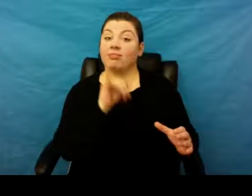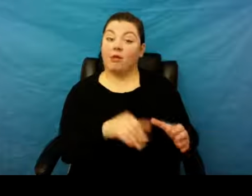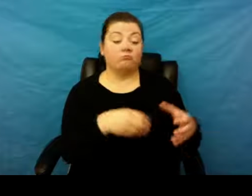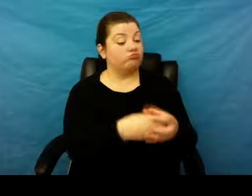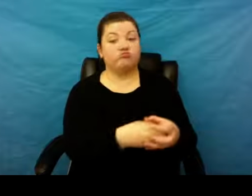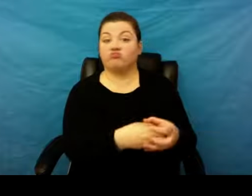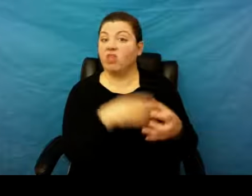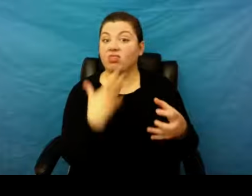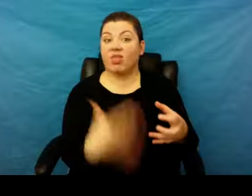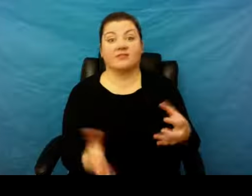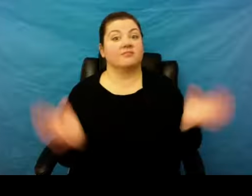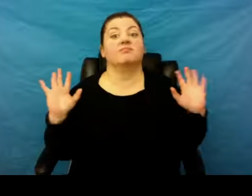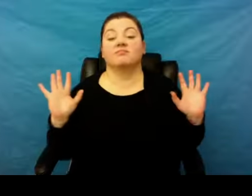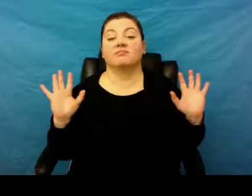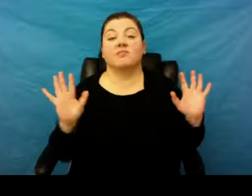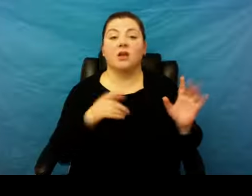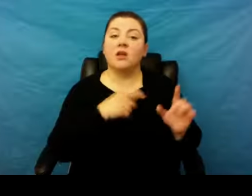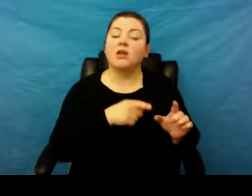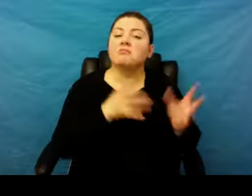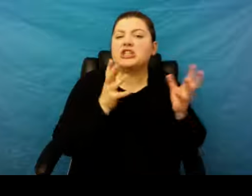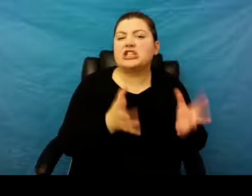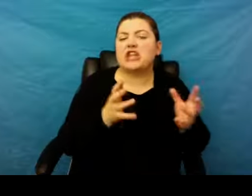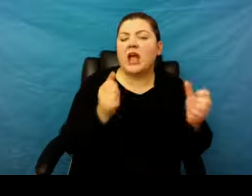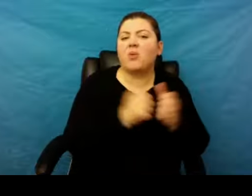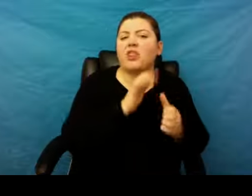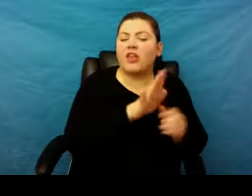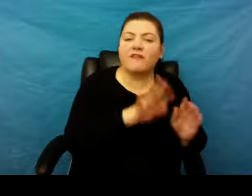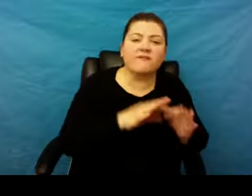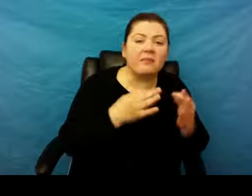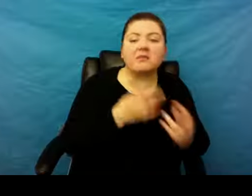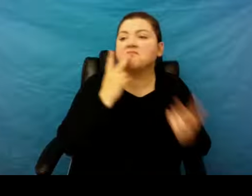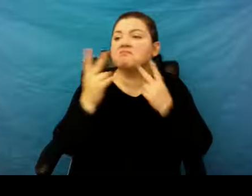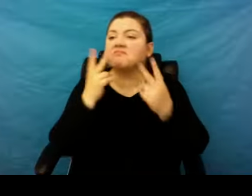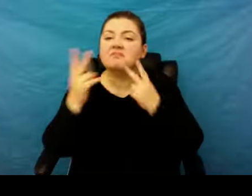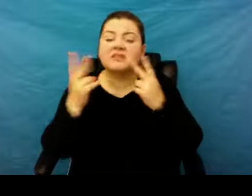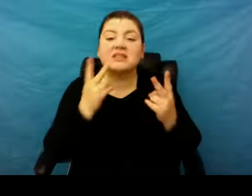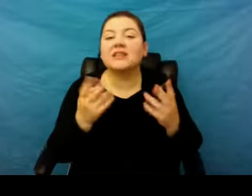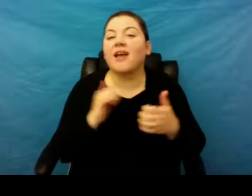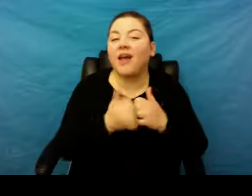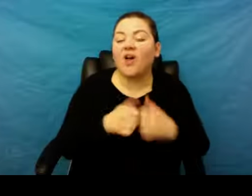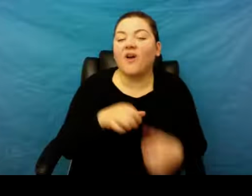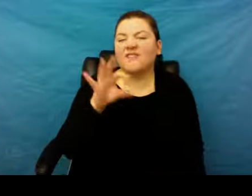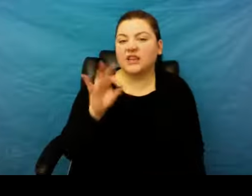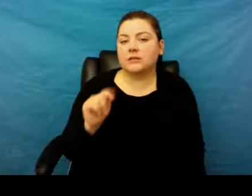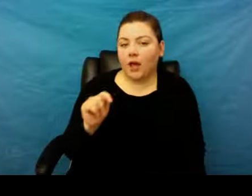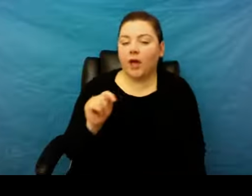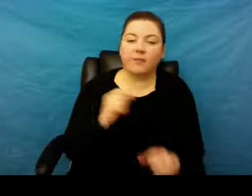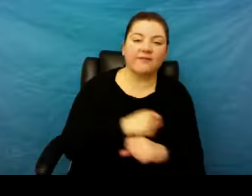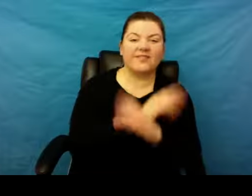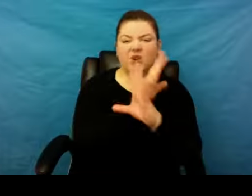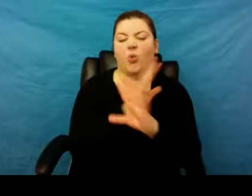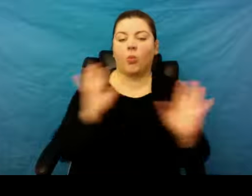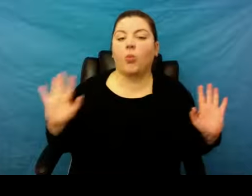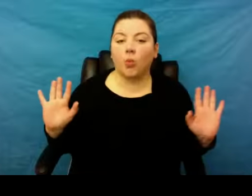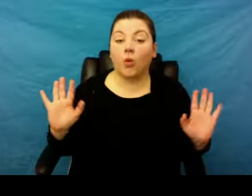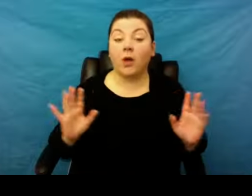they're circling in. They talk to their family every day. They see people, you know, like through FaceTime, but there's no one